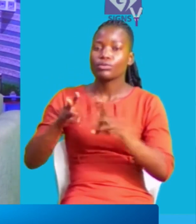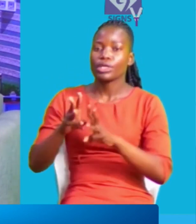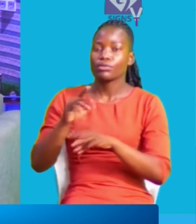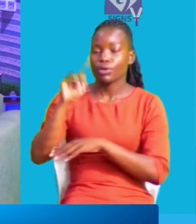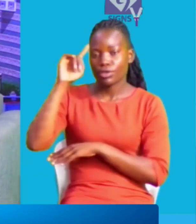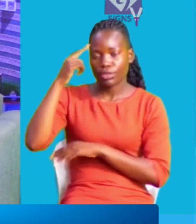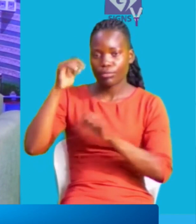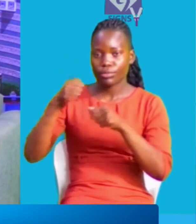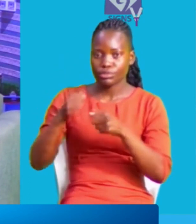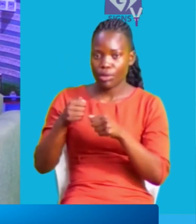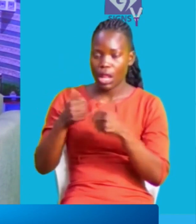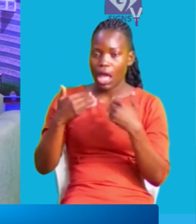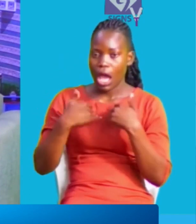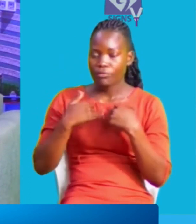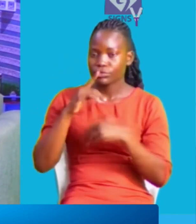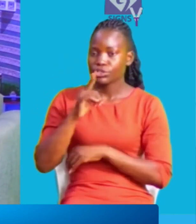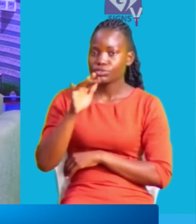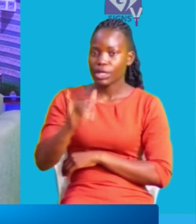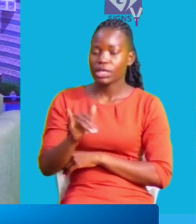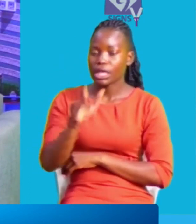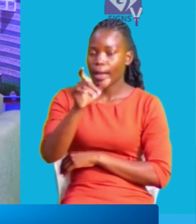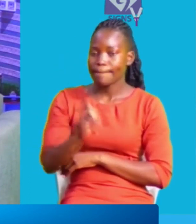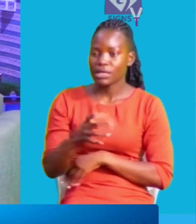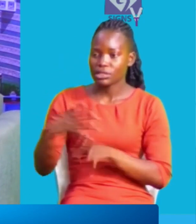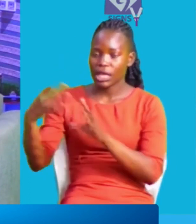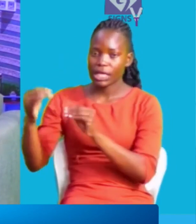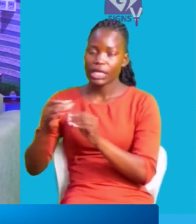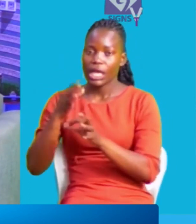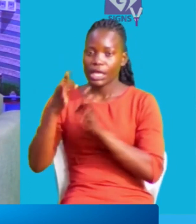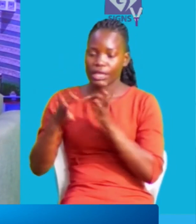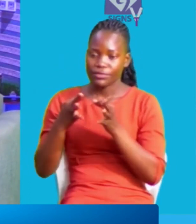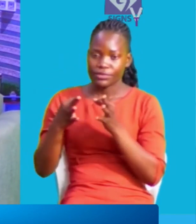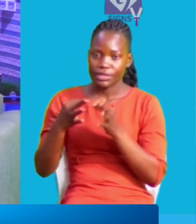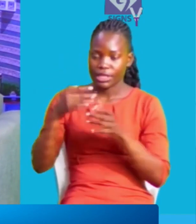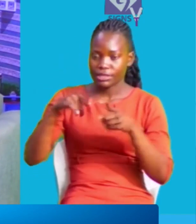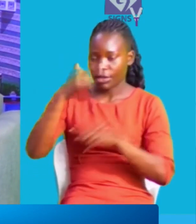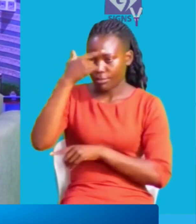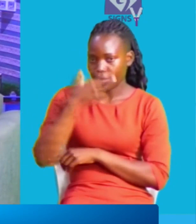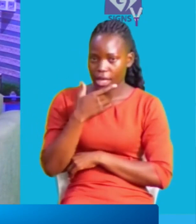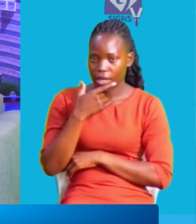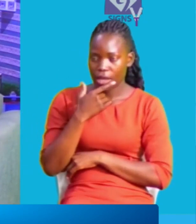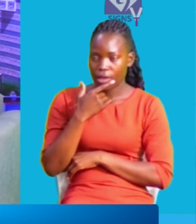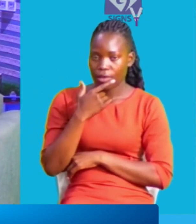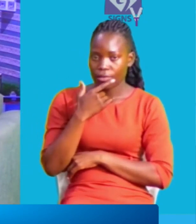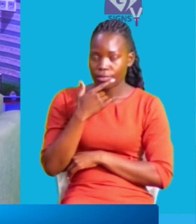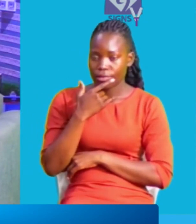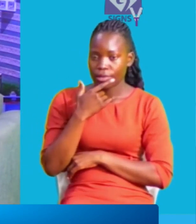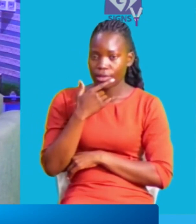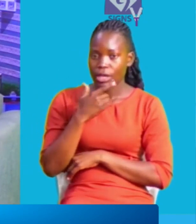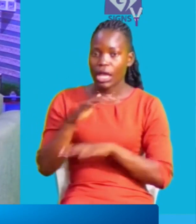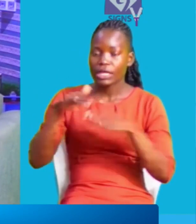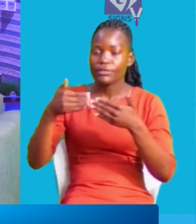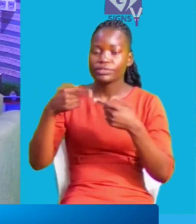what mechanisms do you think that could be put in place to make sure that mtu akienda, if they are blind or visually